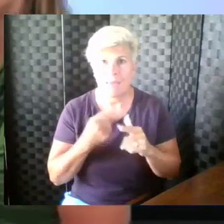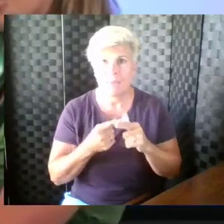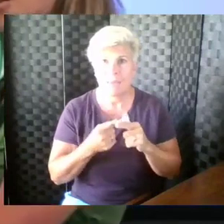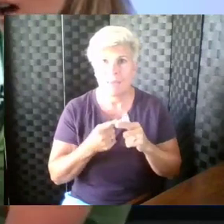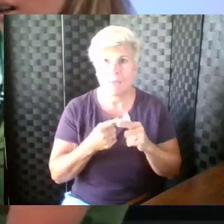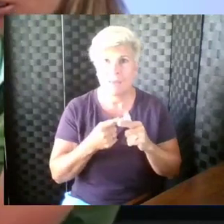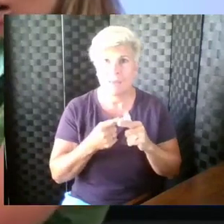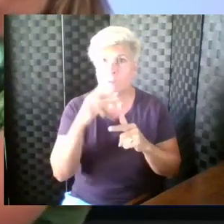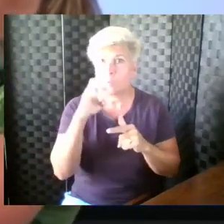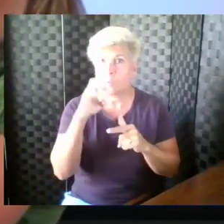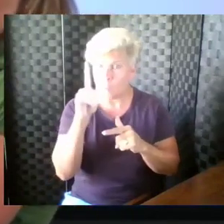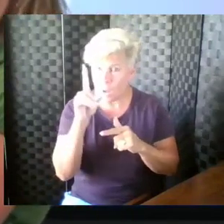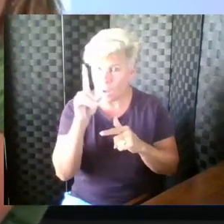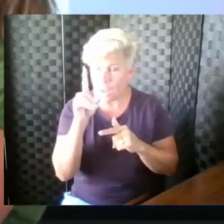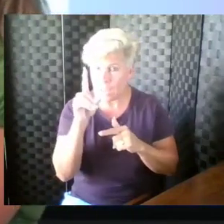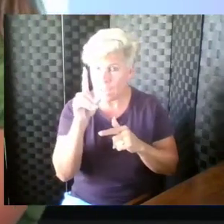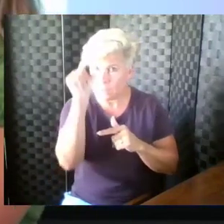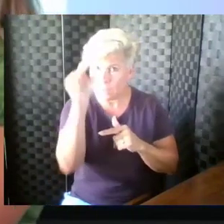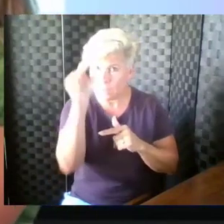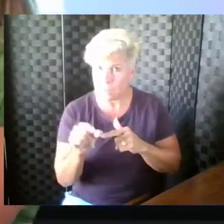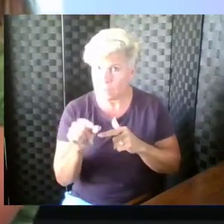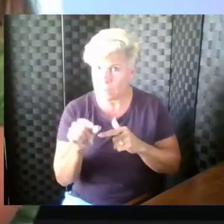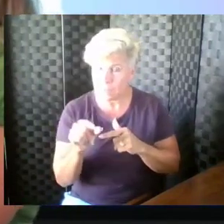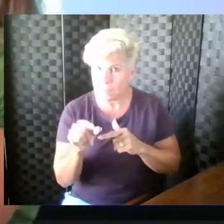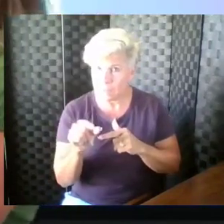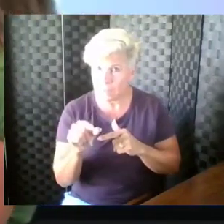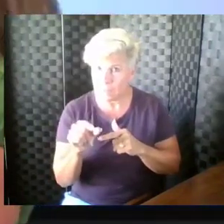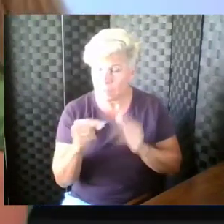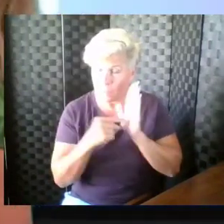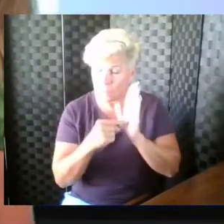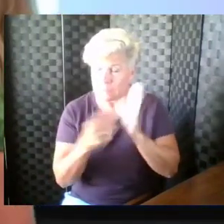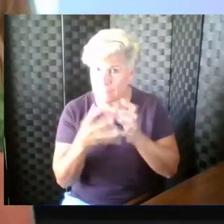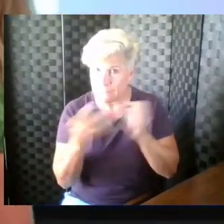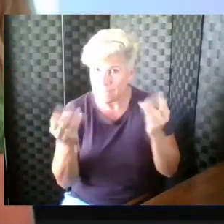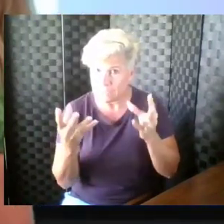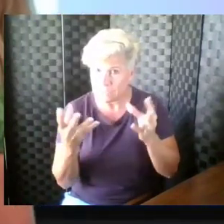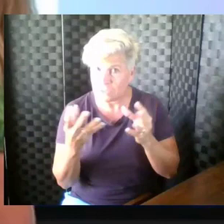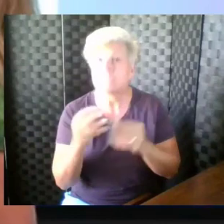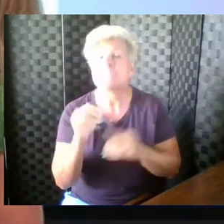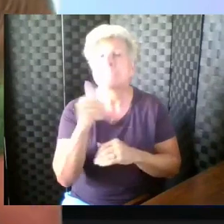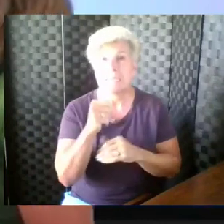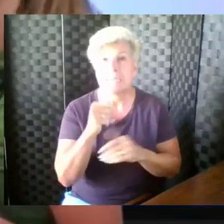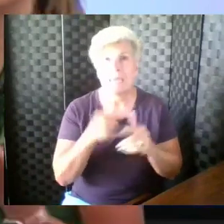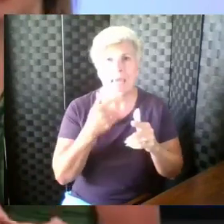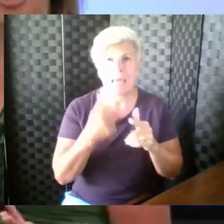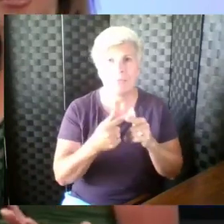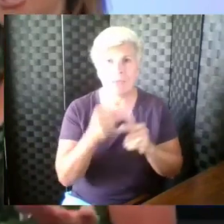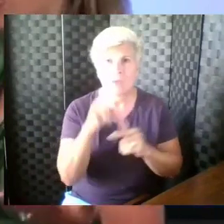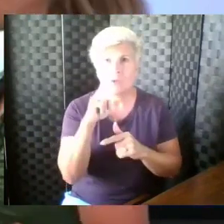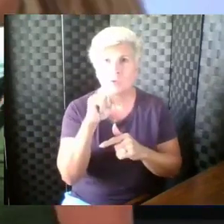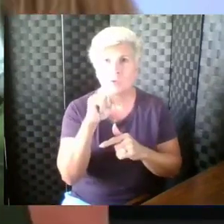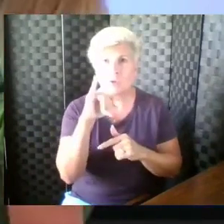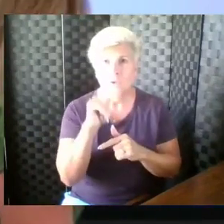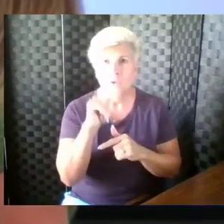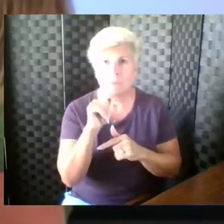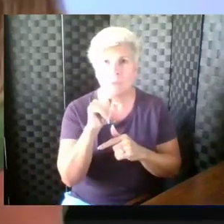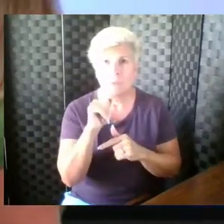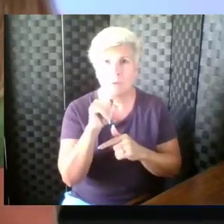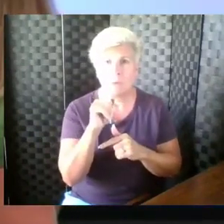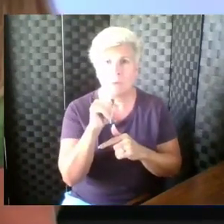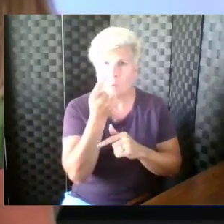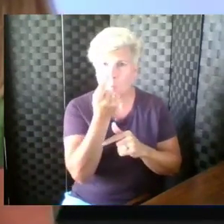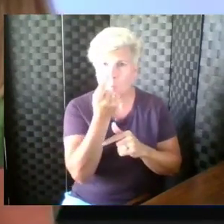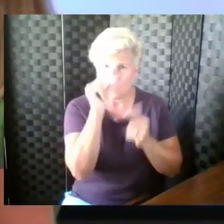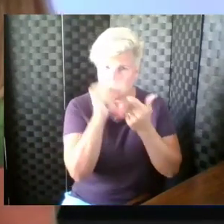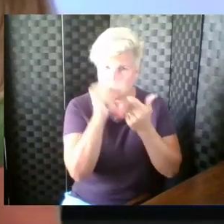we've got our long, or our rod, and how much does that represent? Good, 10. And then to make our unit, or our